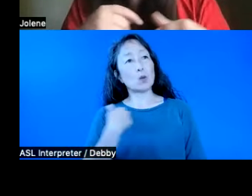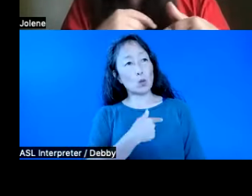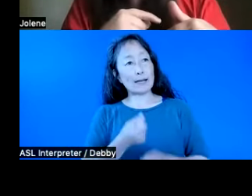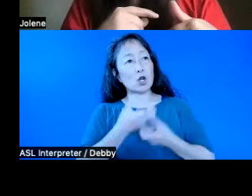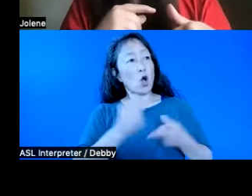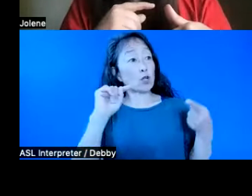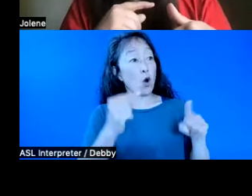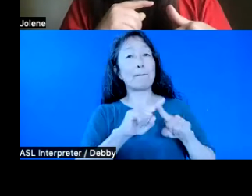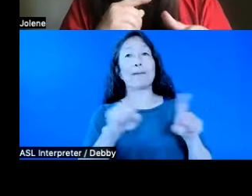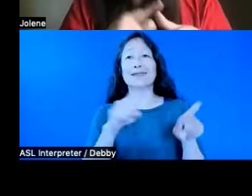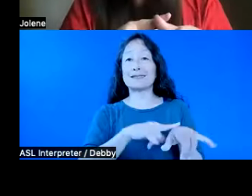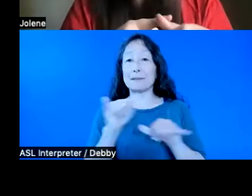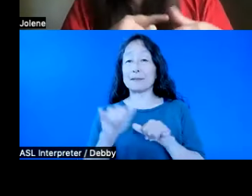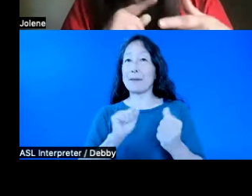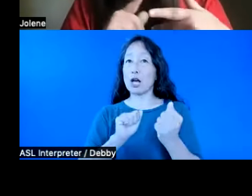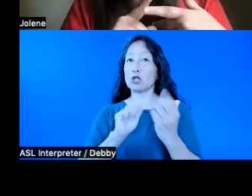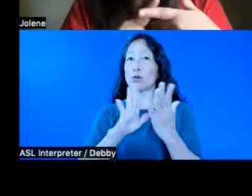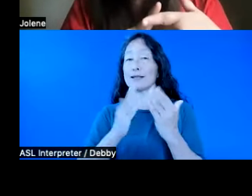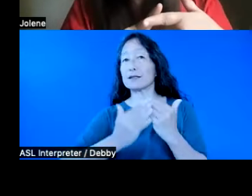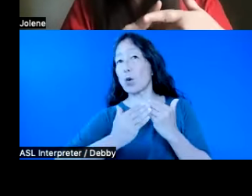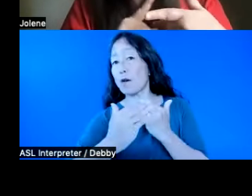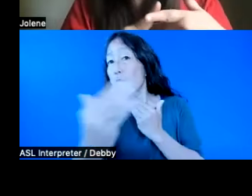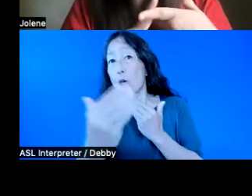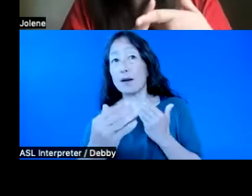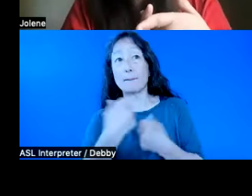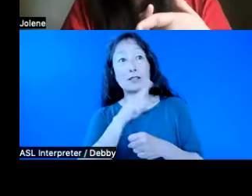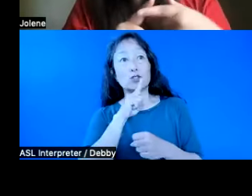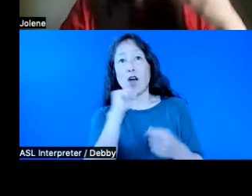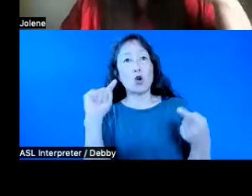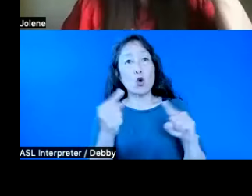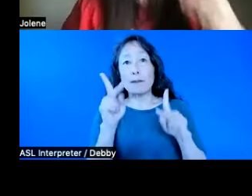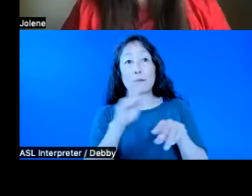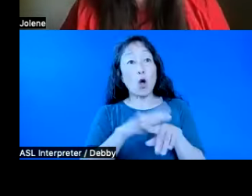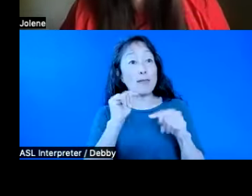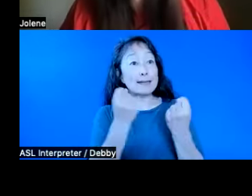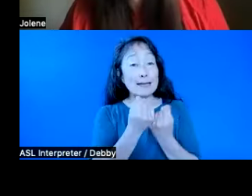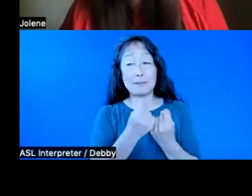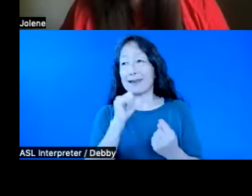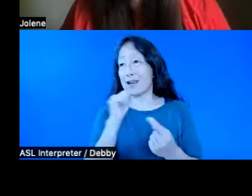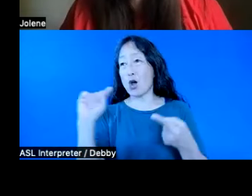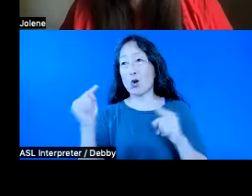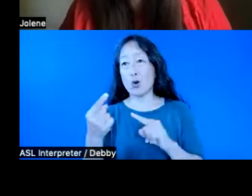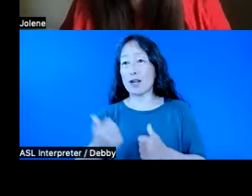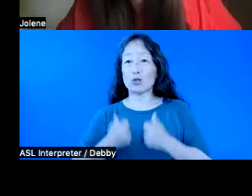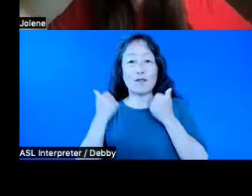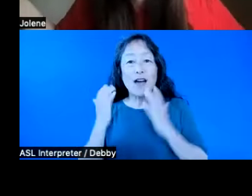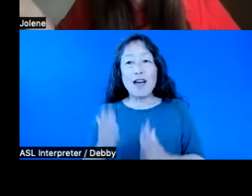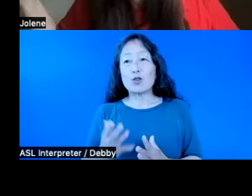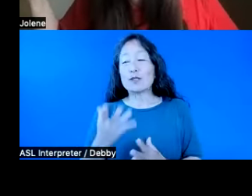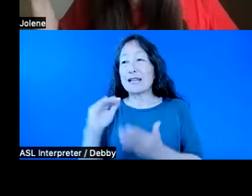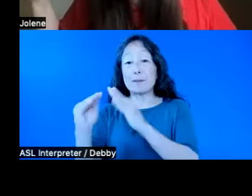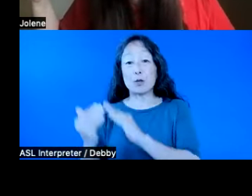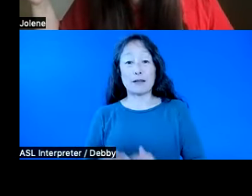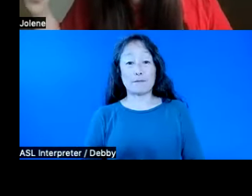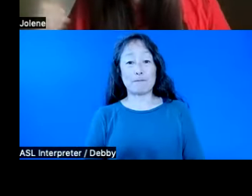not impact the people on the team, and more importantly, survivors and community moving forward. One thing I don't think people